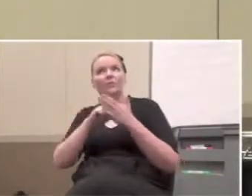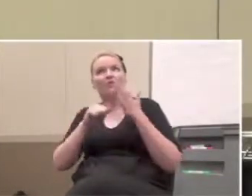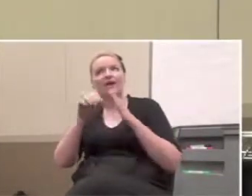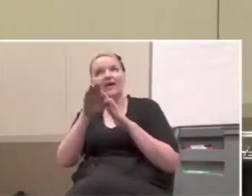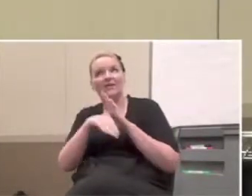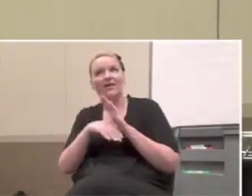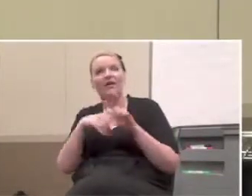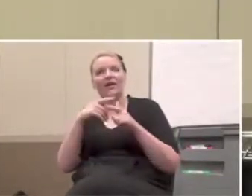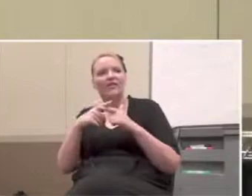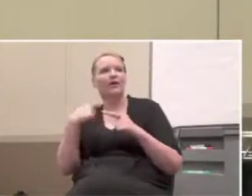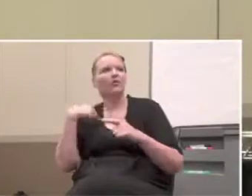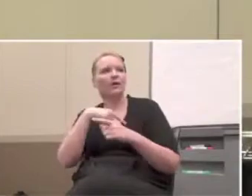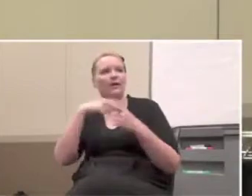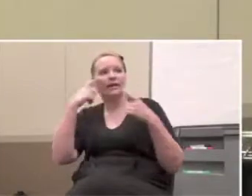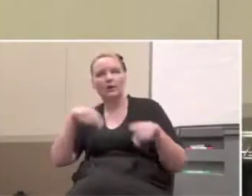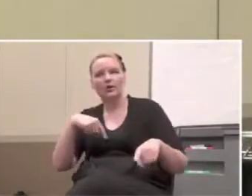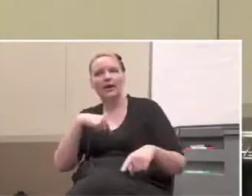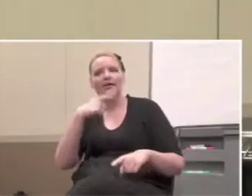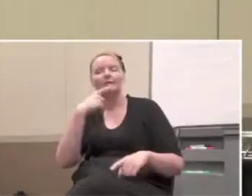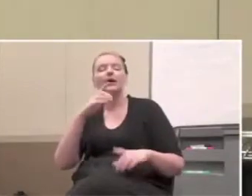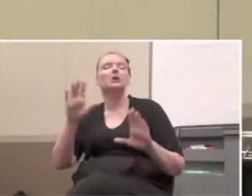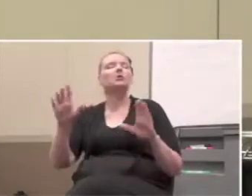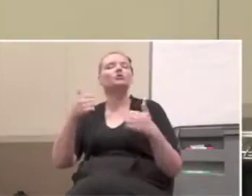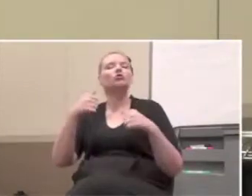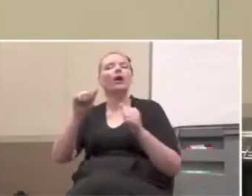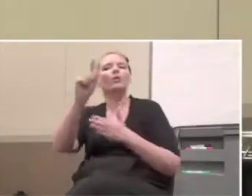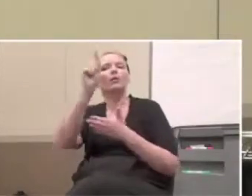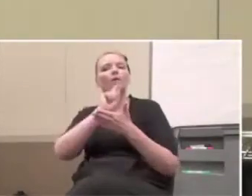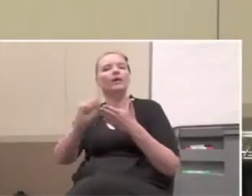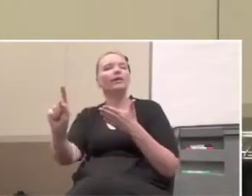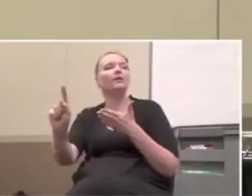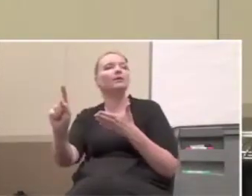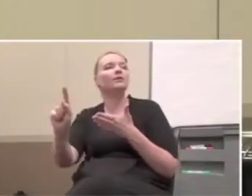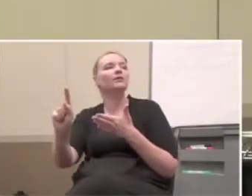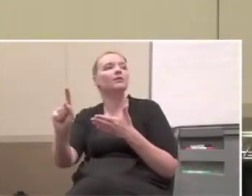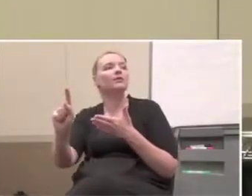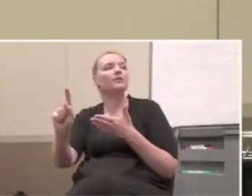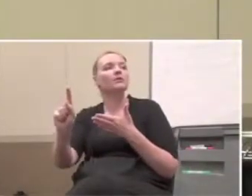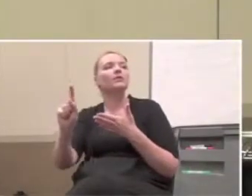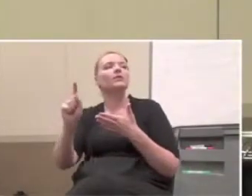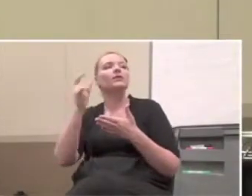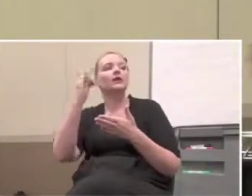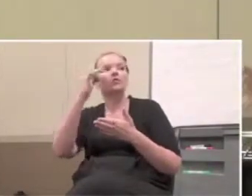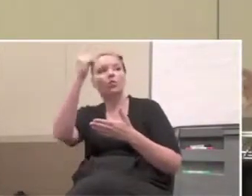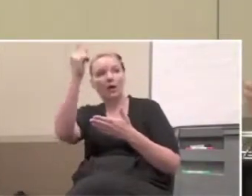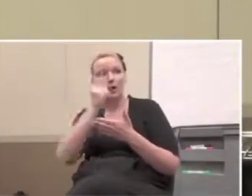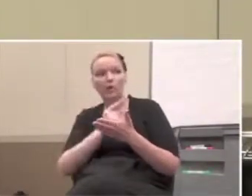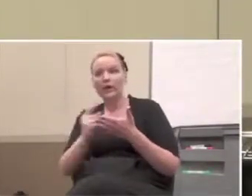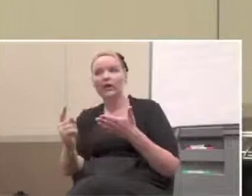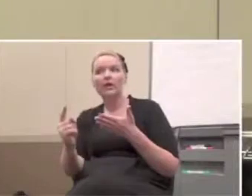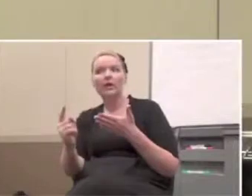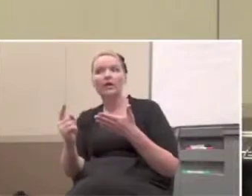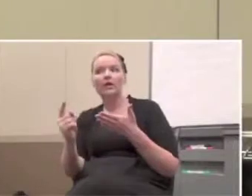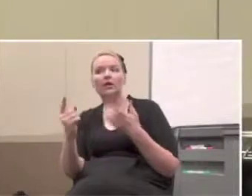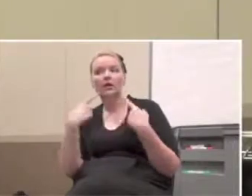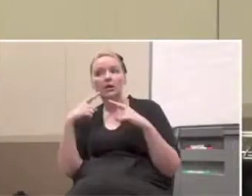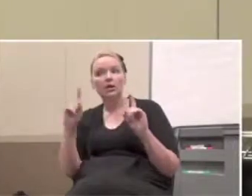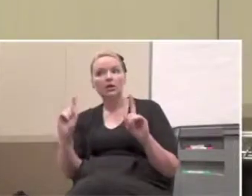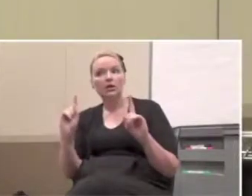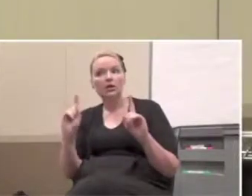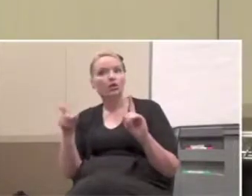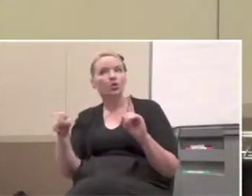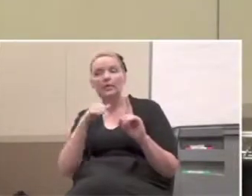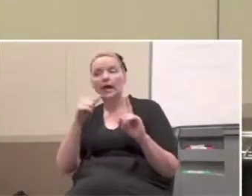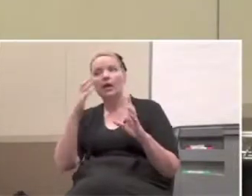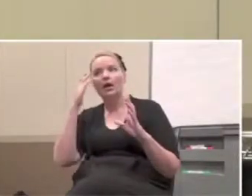into a compromise, and I said, let's try this for a week. Let's see, after a week, if things are okay, you're not sleeping in school,